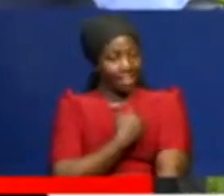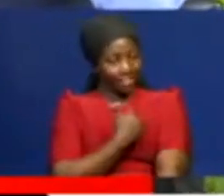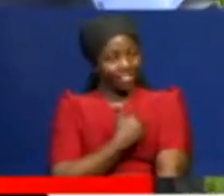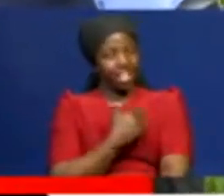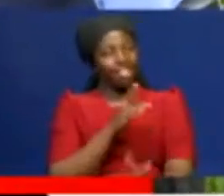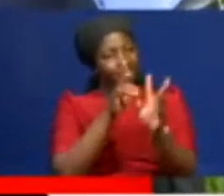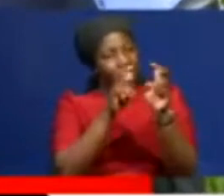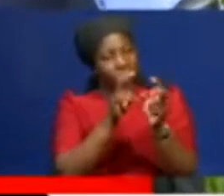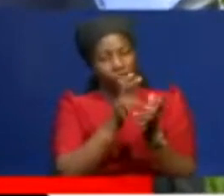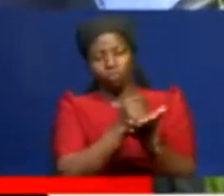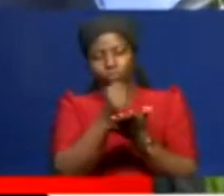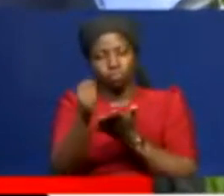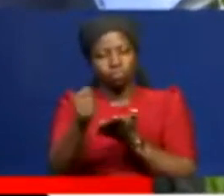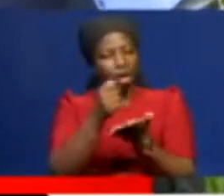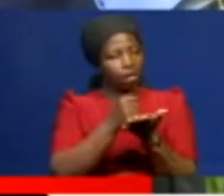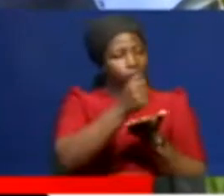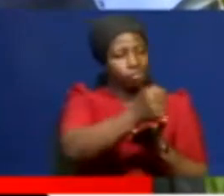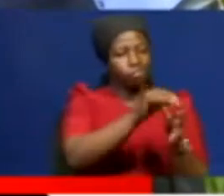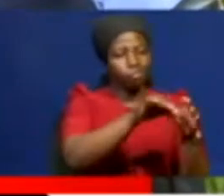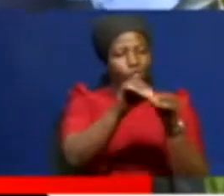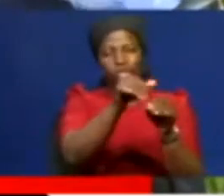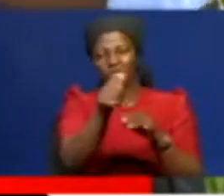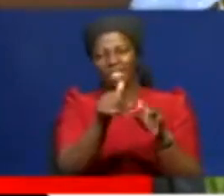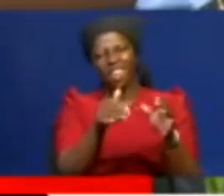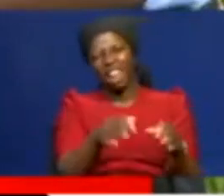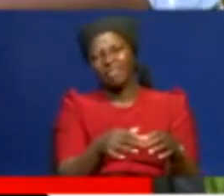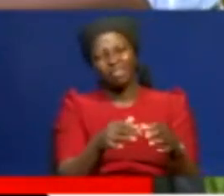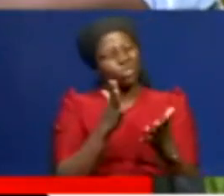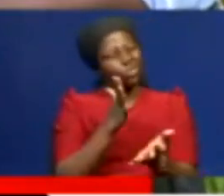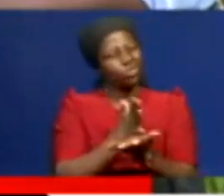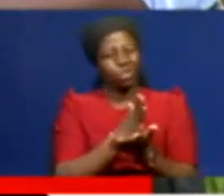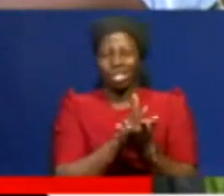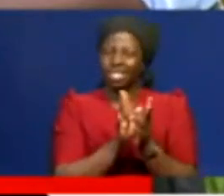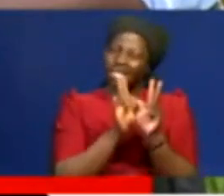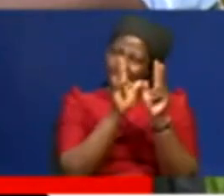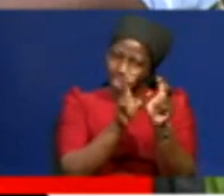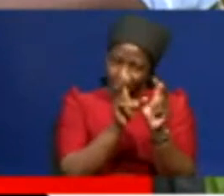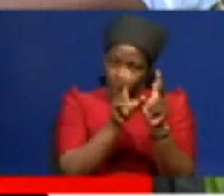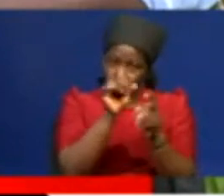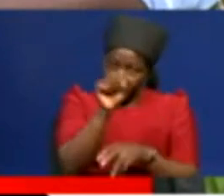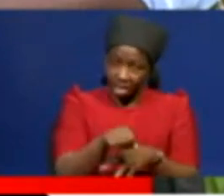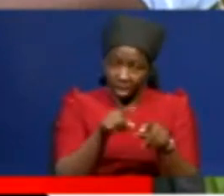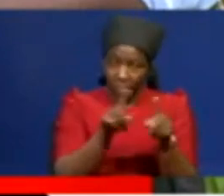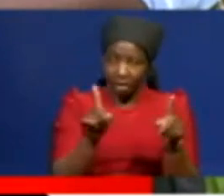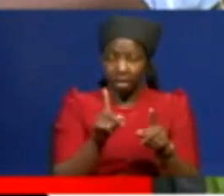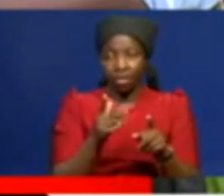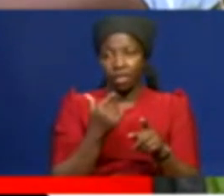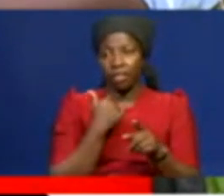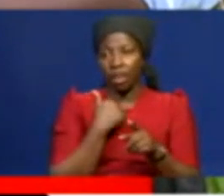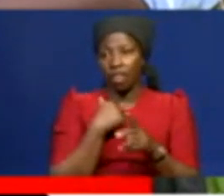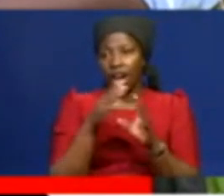poaching, basically, it's been a thorn in the flesh because we have a rugby club that